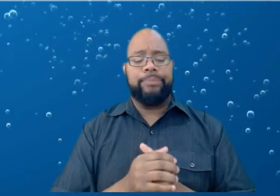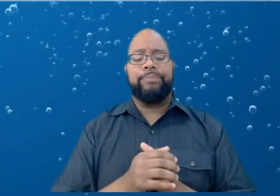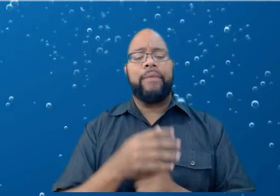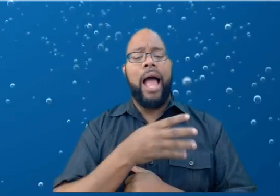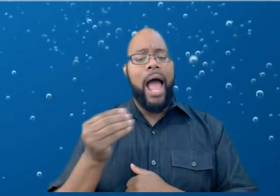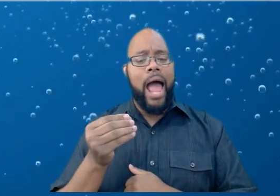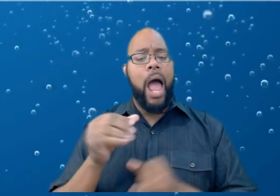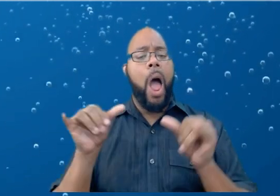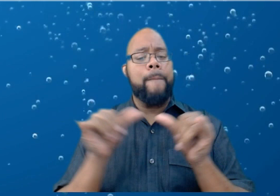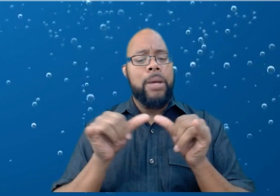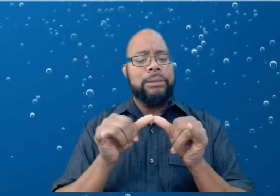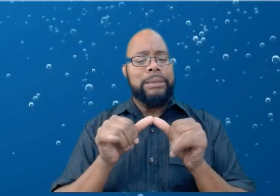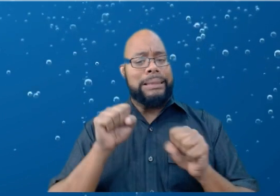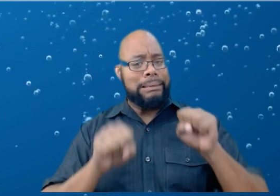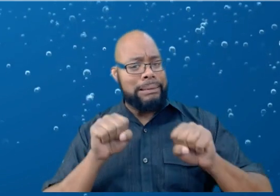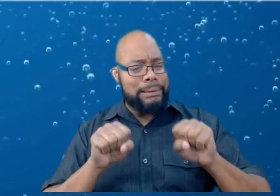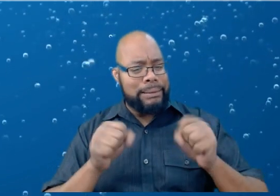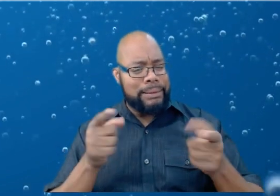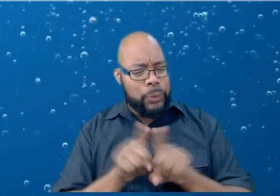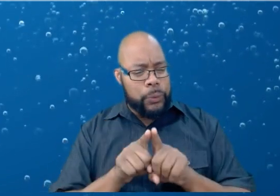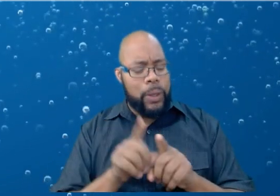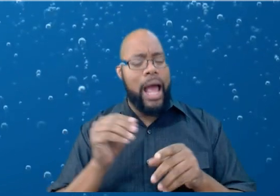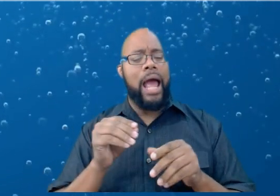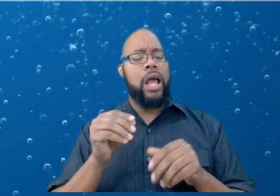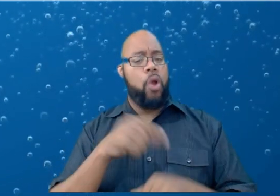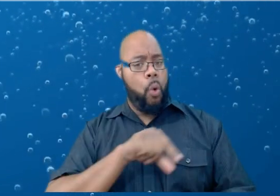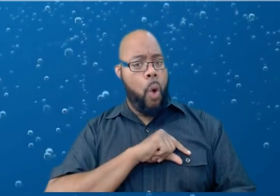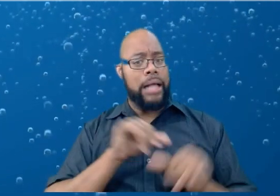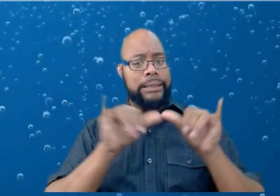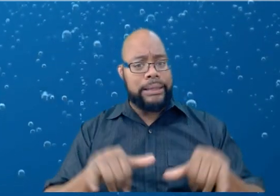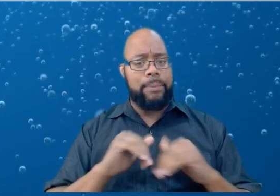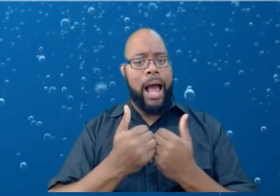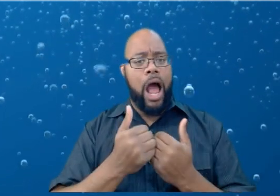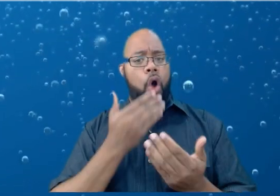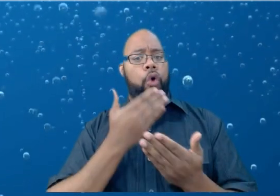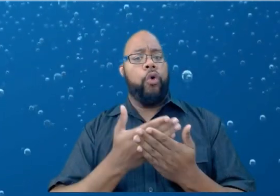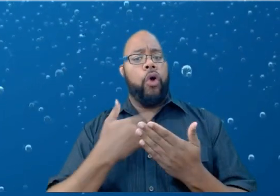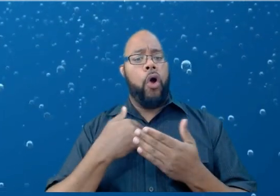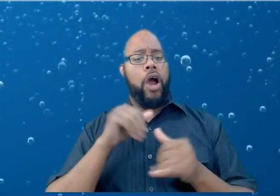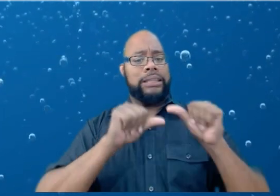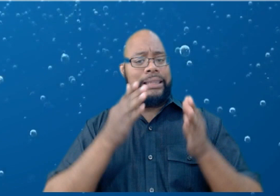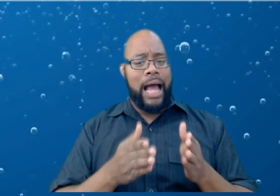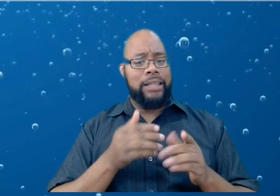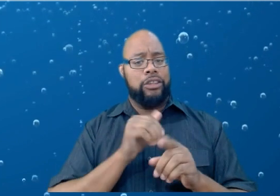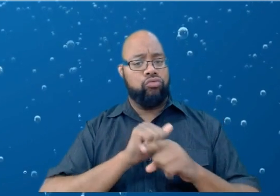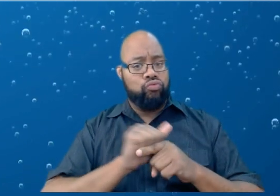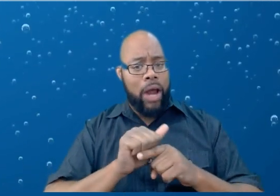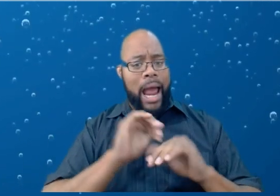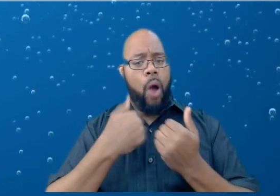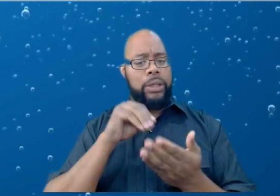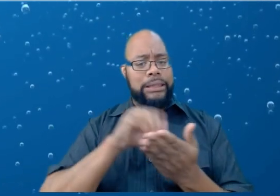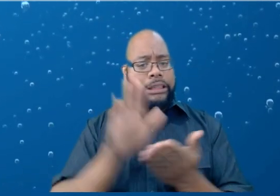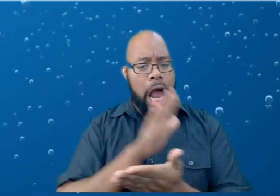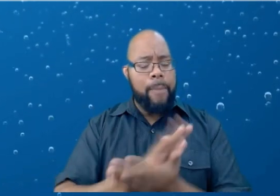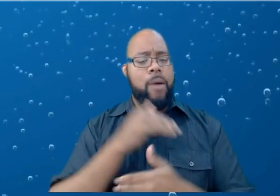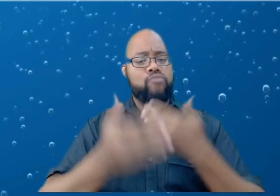of our measurements, and our measurement uncertainty. And our quality systems, like how well are our scientists trained?